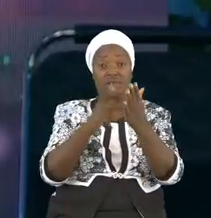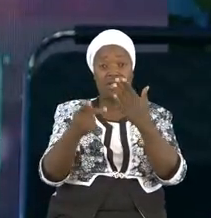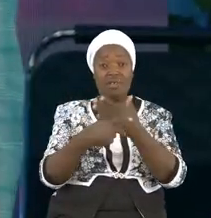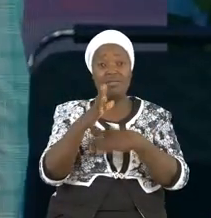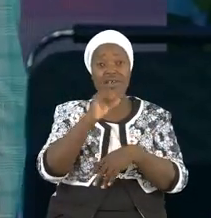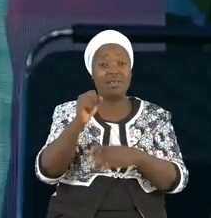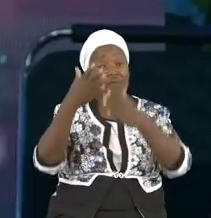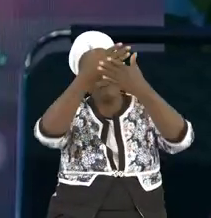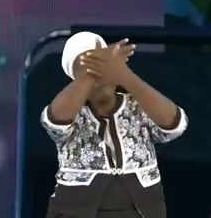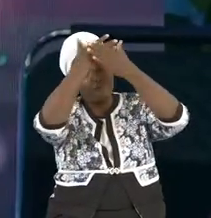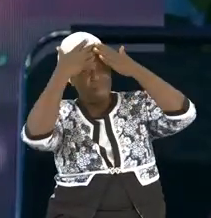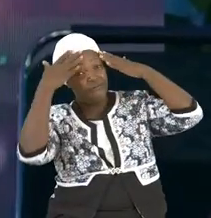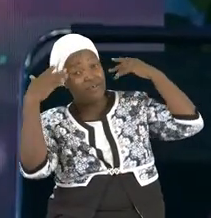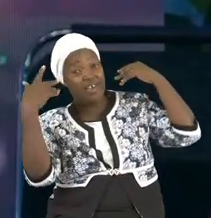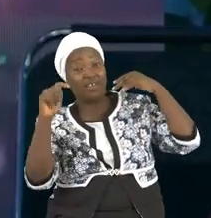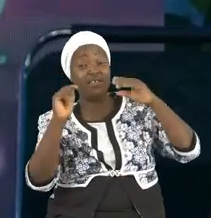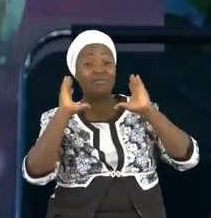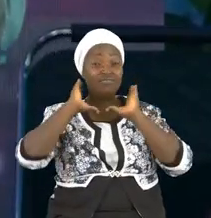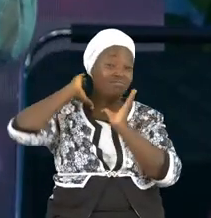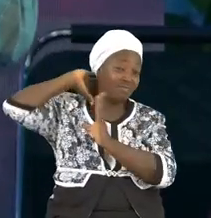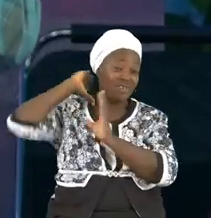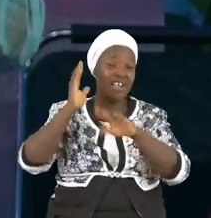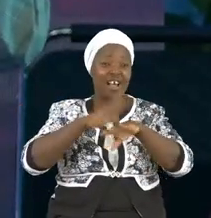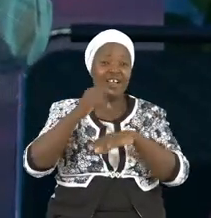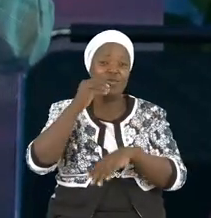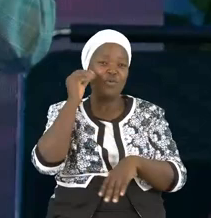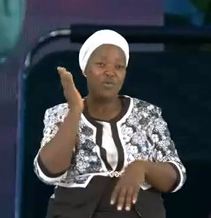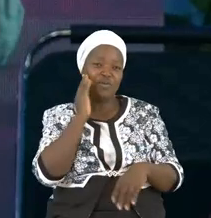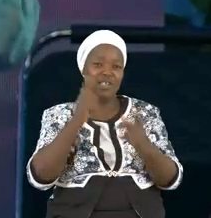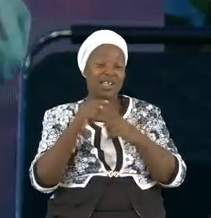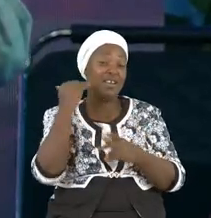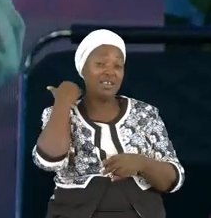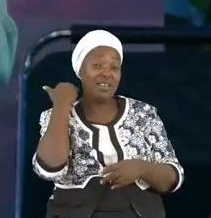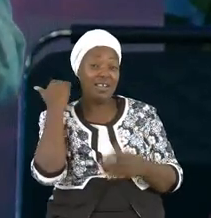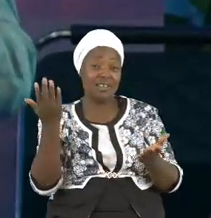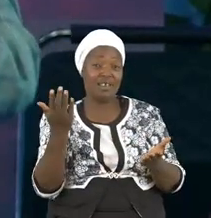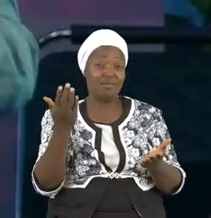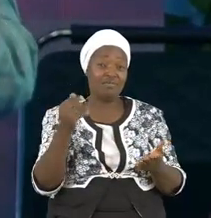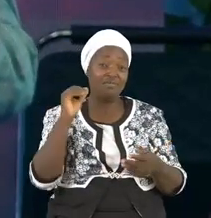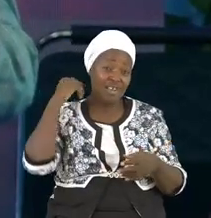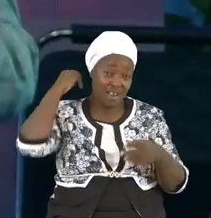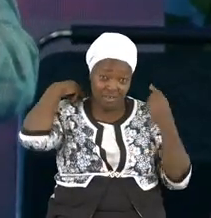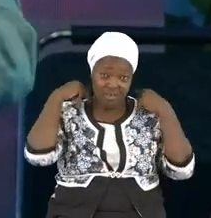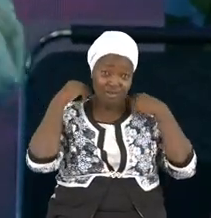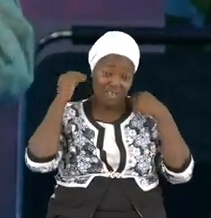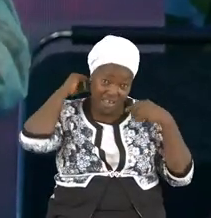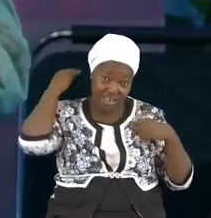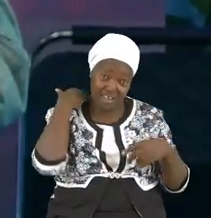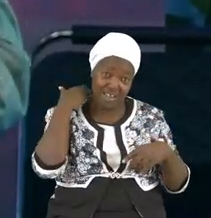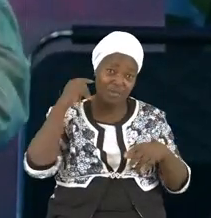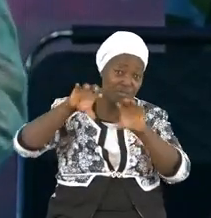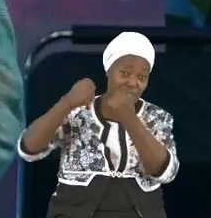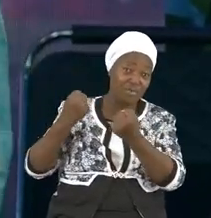home. And the head, the neck, remember? Broken neck, broken